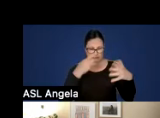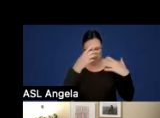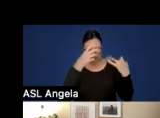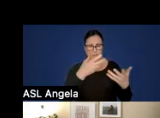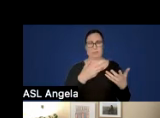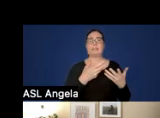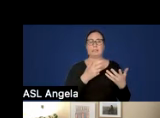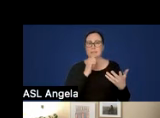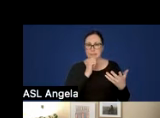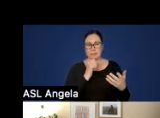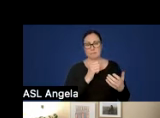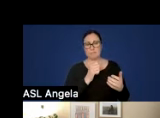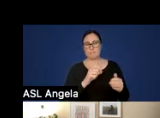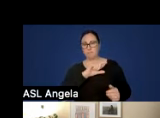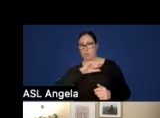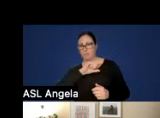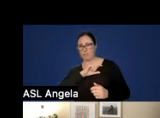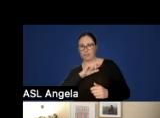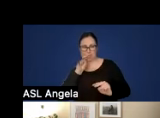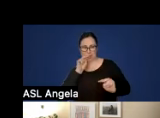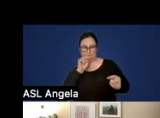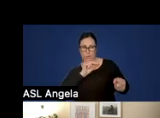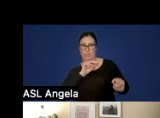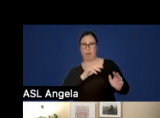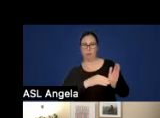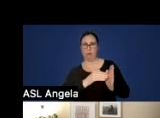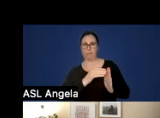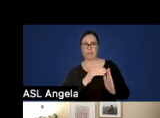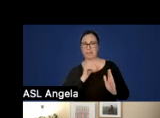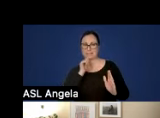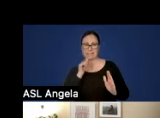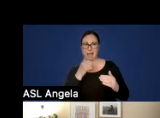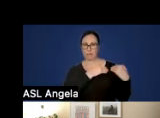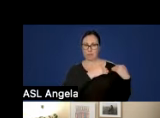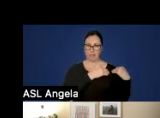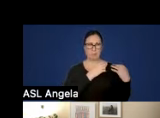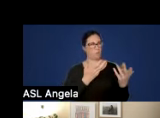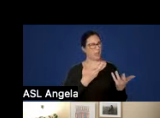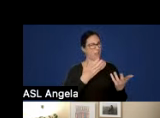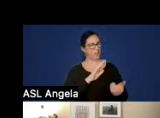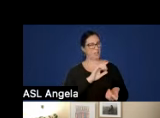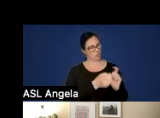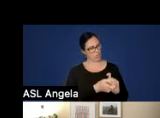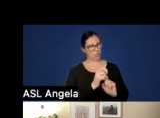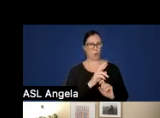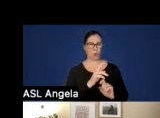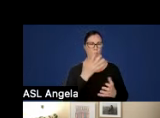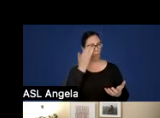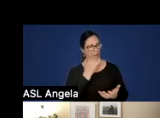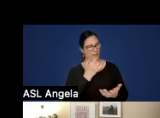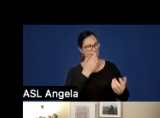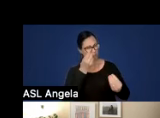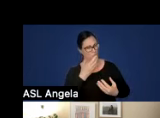victim, right? Well, her story is changing, or why didn't you tell me that detail the first time we talked?